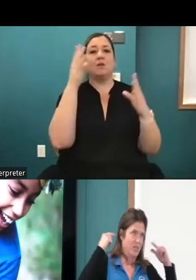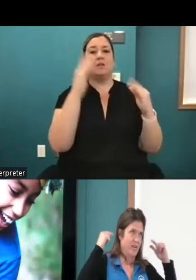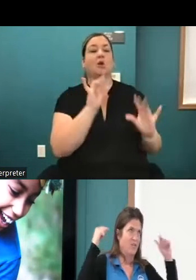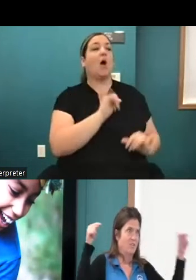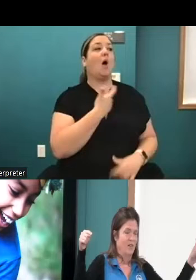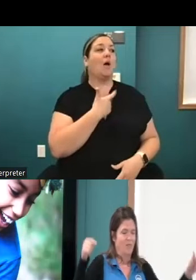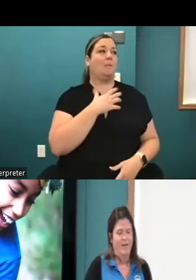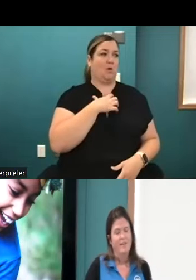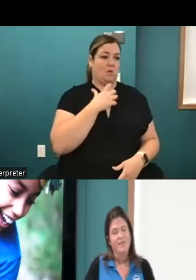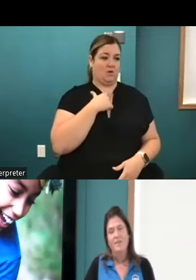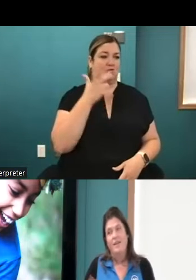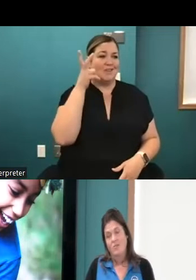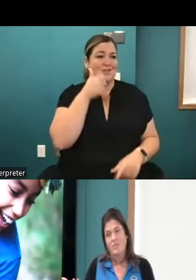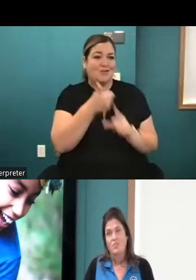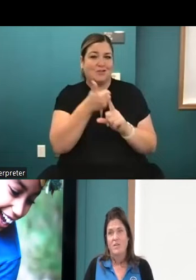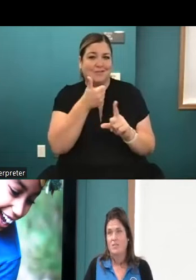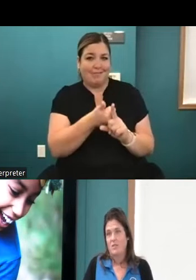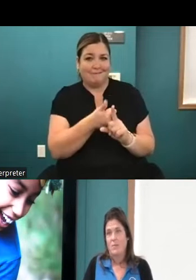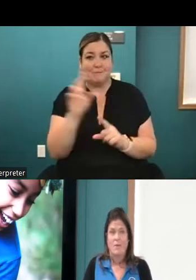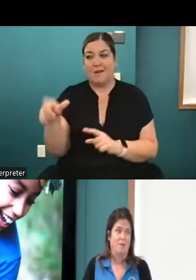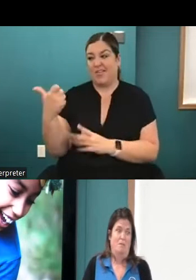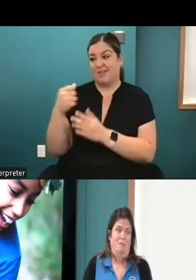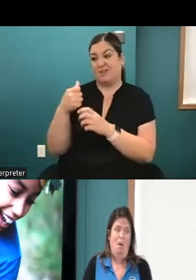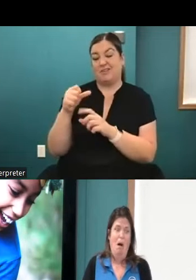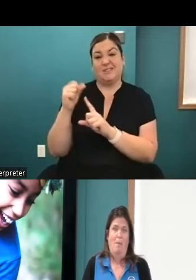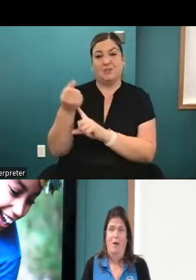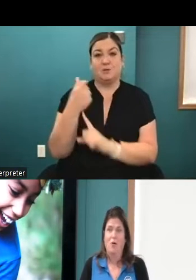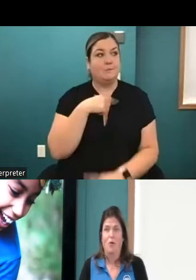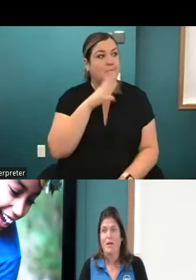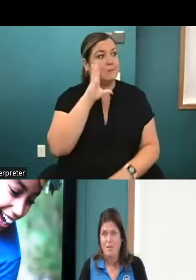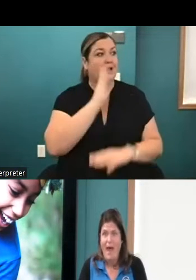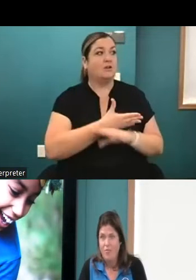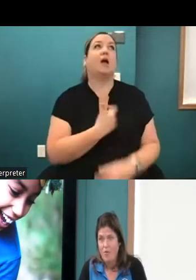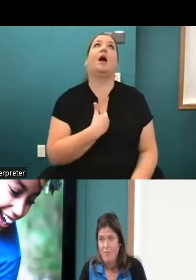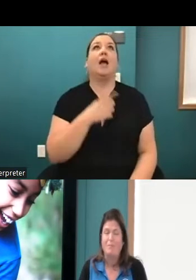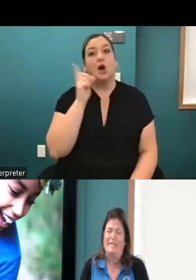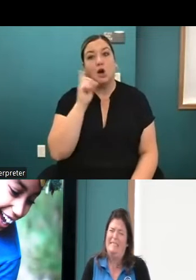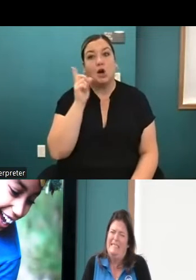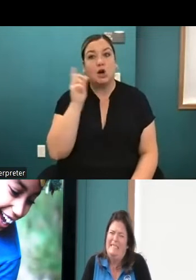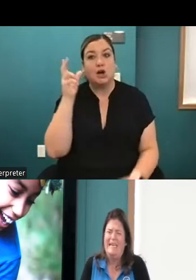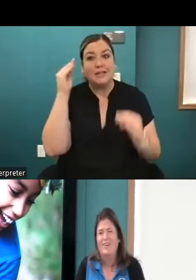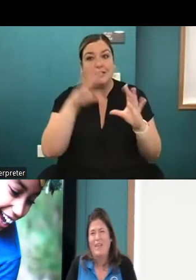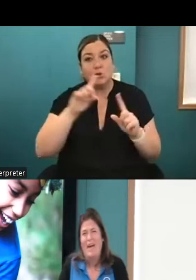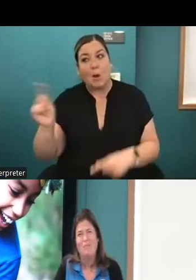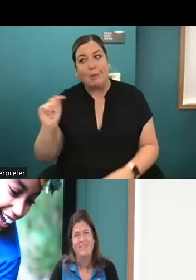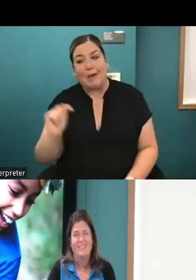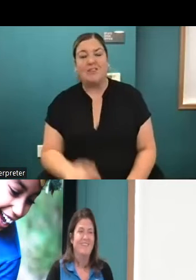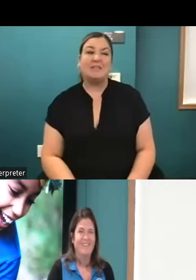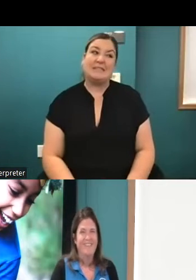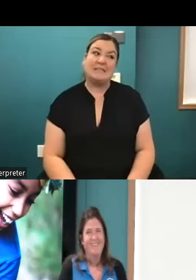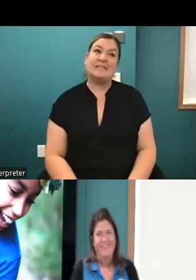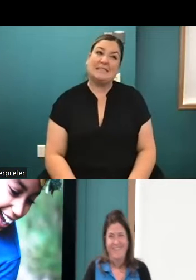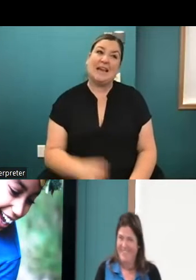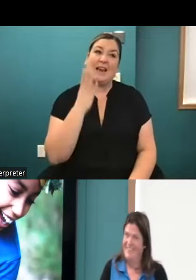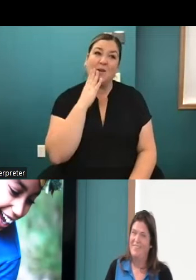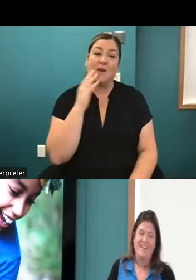because she could hear herself. But in other situations, I mean, my daughter's like, Mom, I heard her going to the bathroom. I'm like, I know that happens. Every deaf